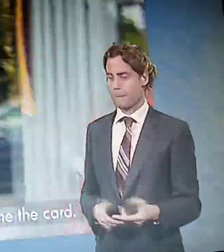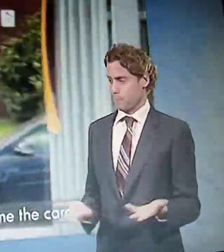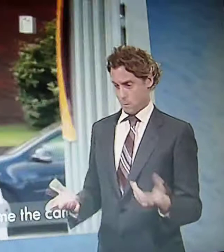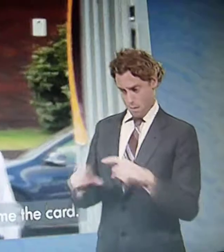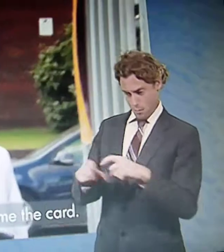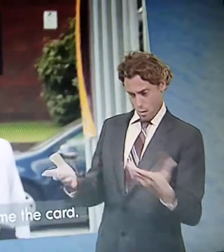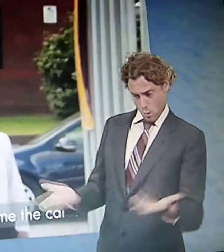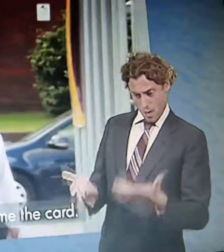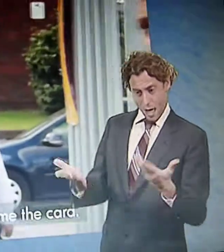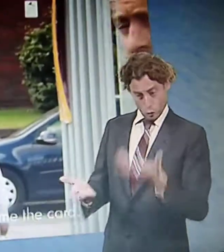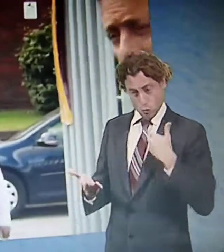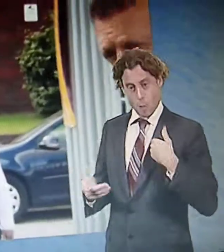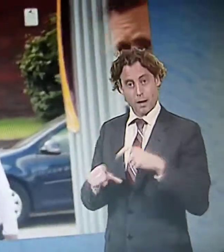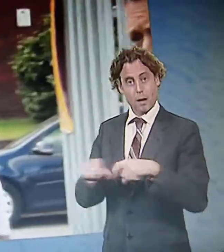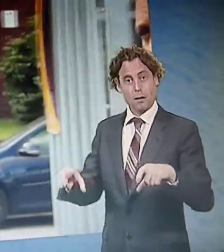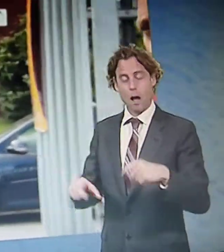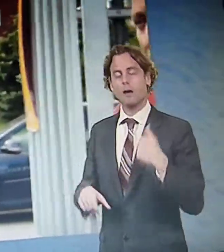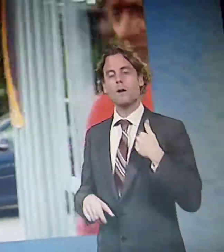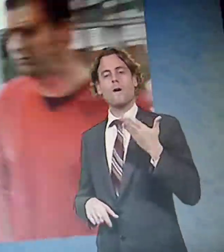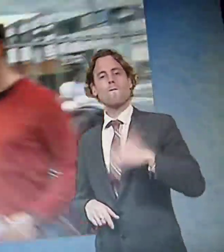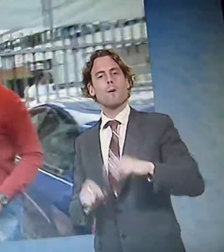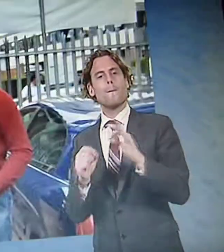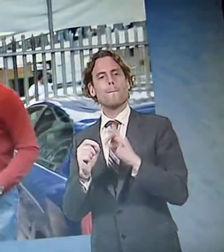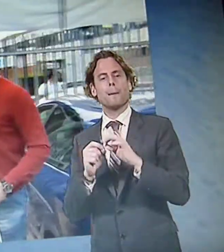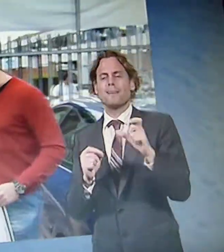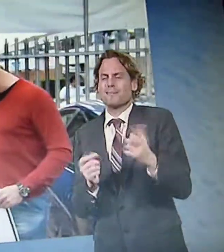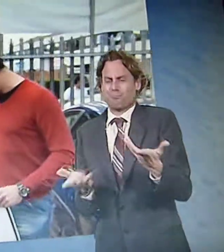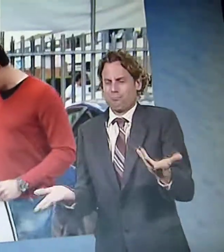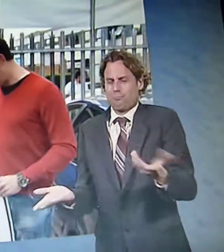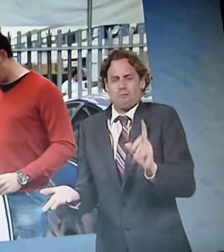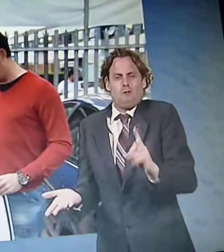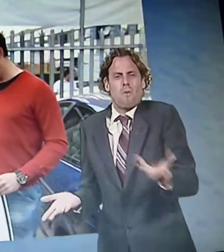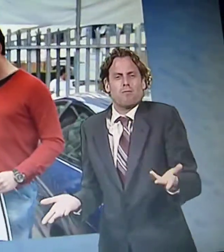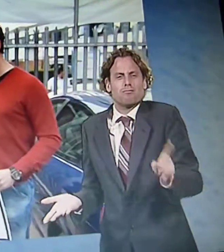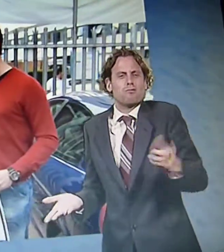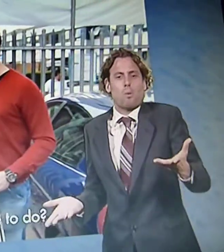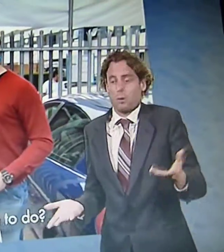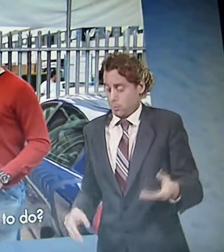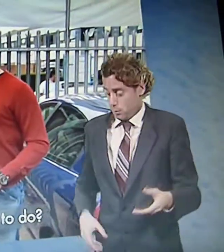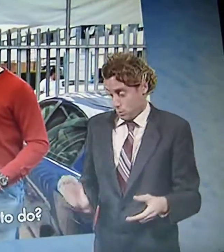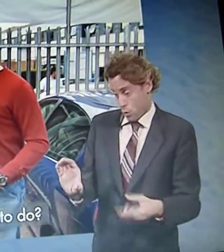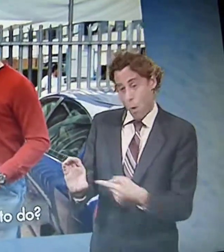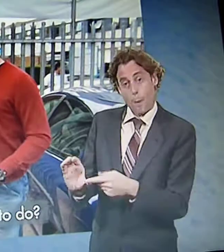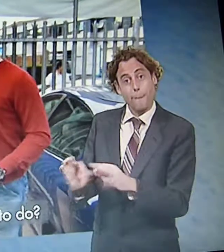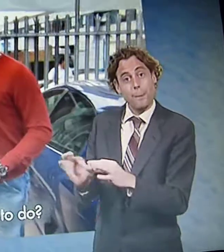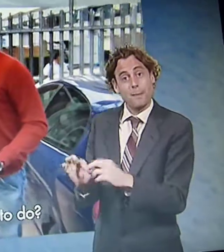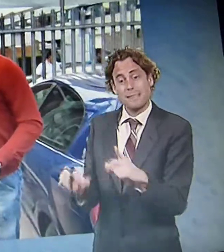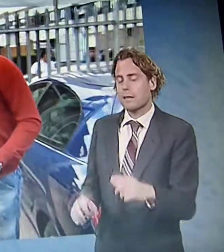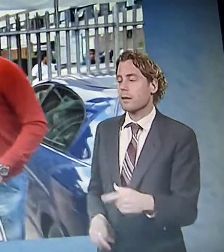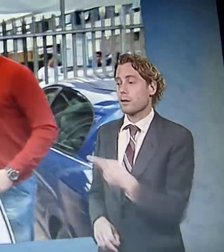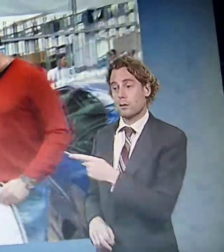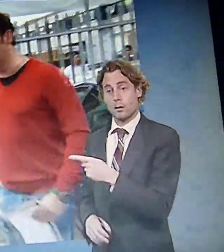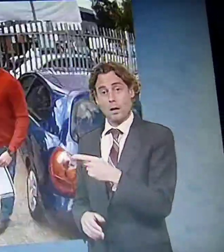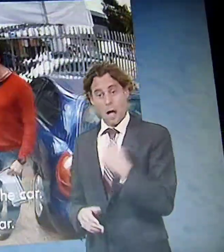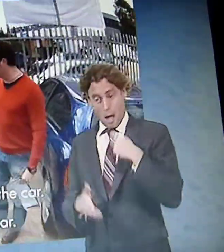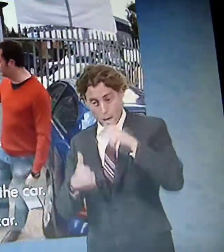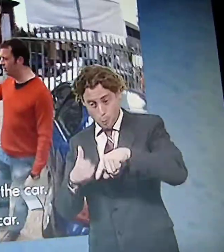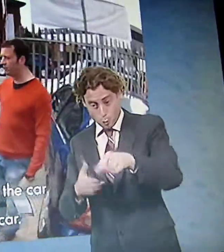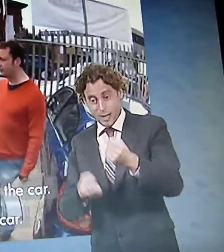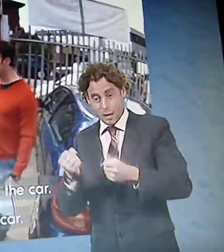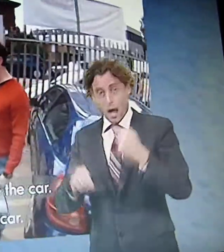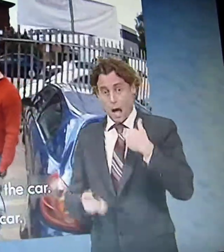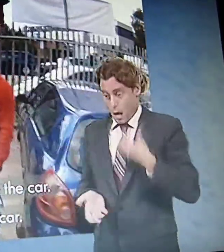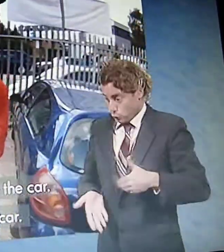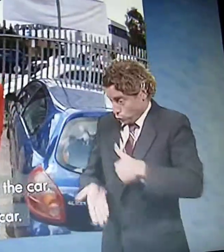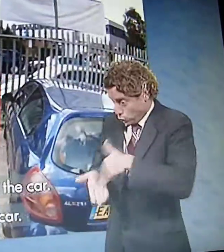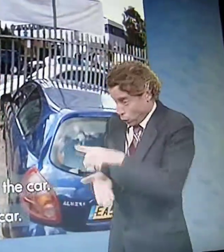are you from? I'm from the car. I'm from the BBC. Yeah, BBC so what? Road Traders. There so there we are. BBC. Sorry? Now this what is a car that you sold to. Yes. I sold the